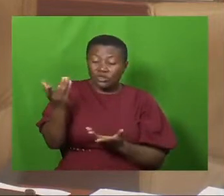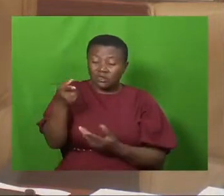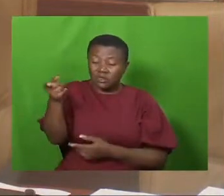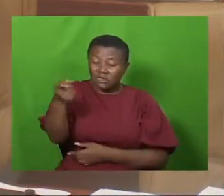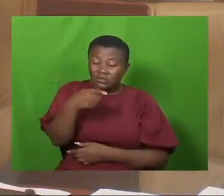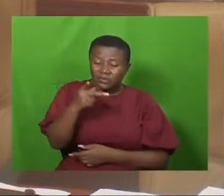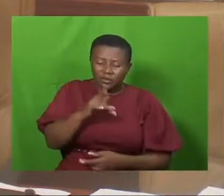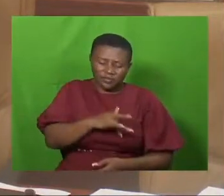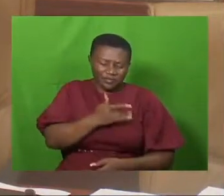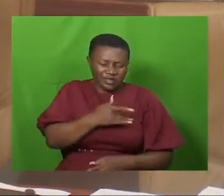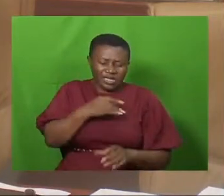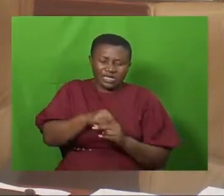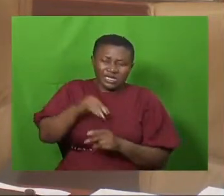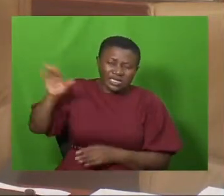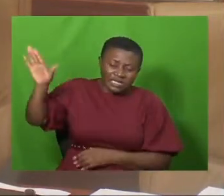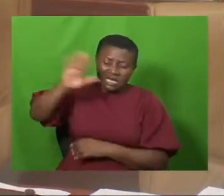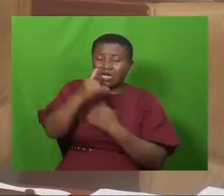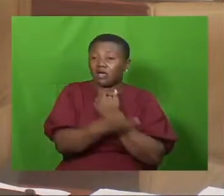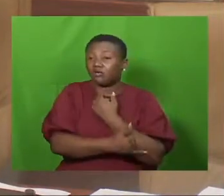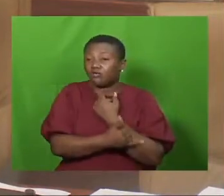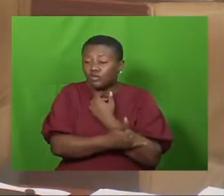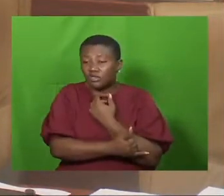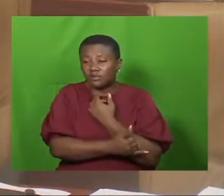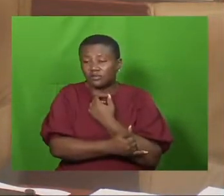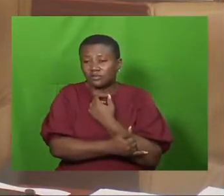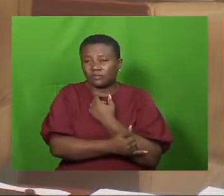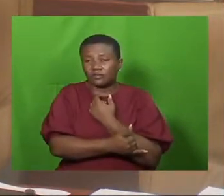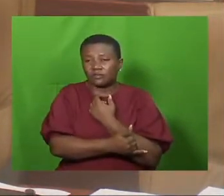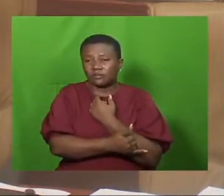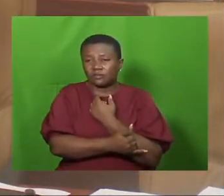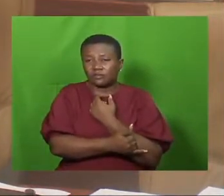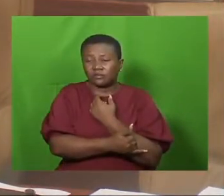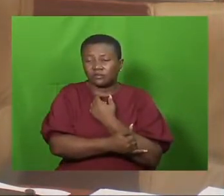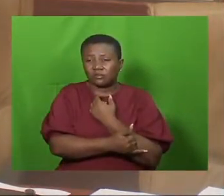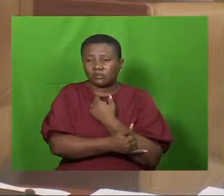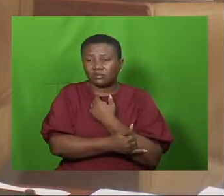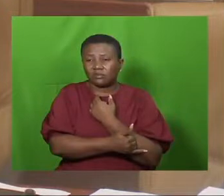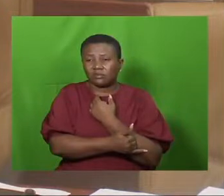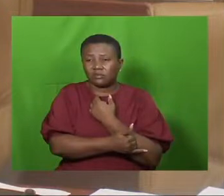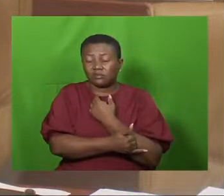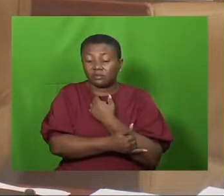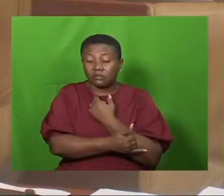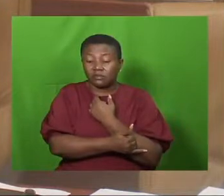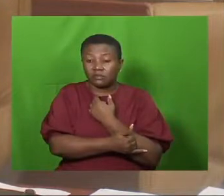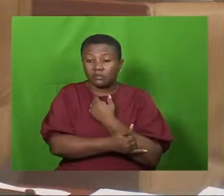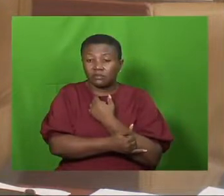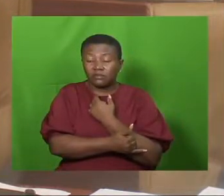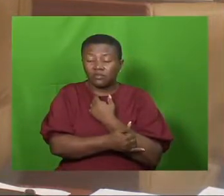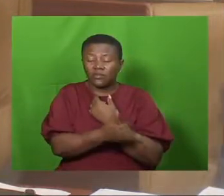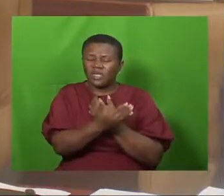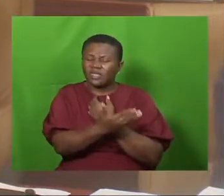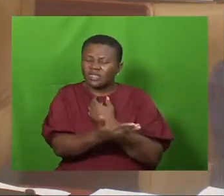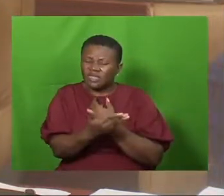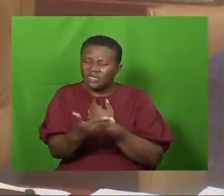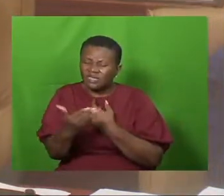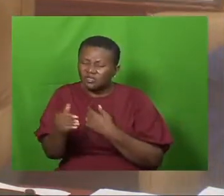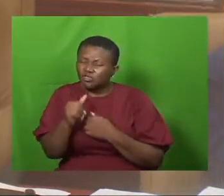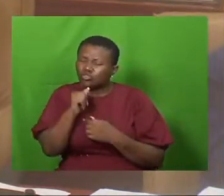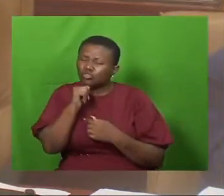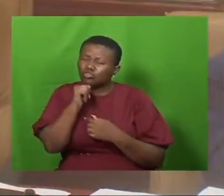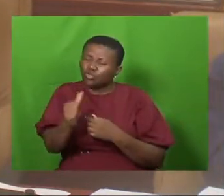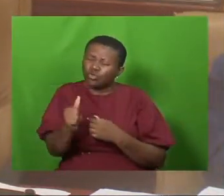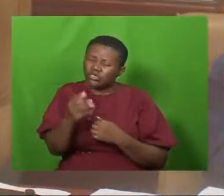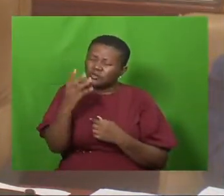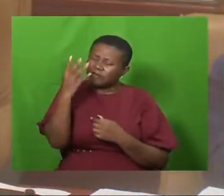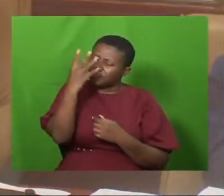of origin and wherever it is they're coming from. Things are not all doom and gloom. So